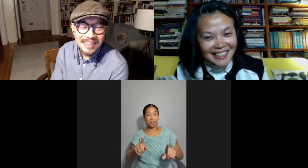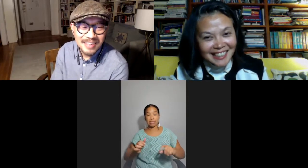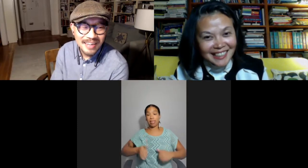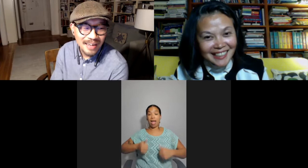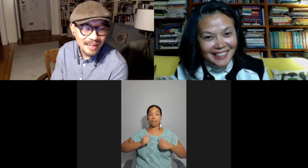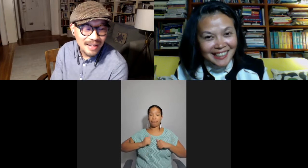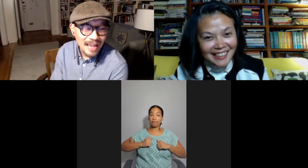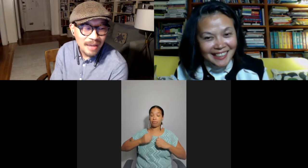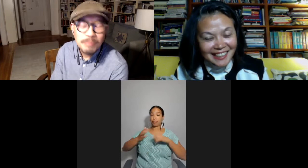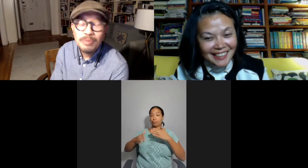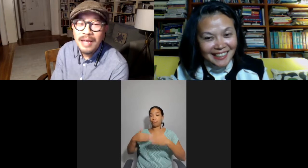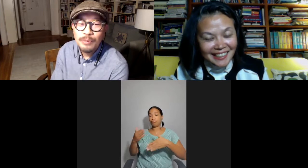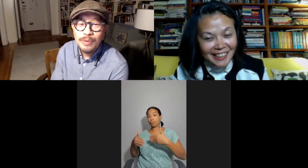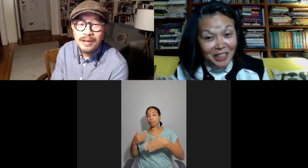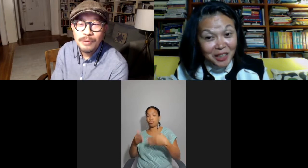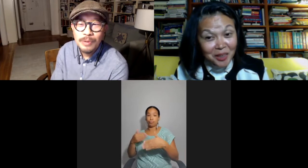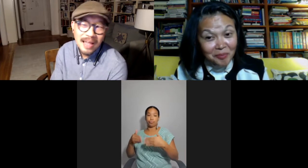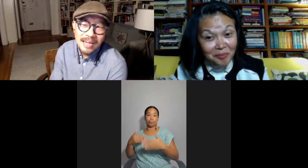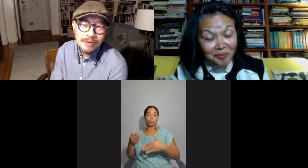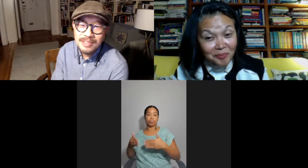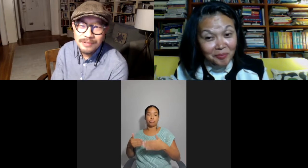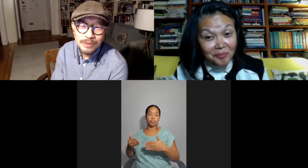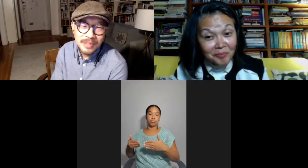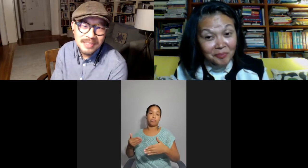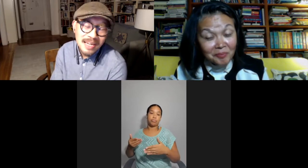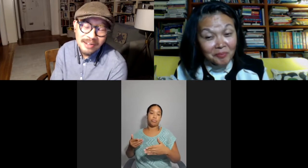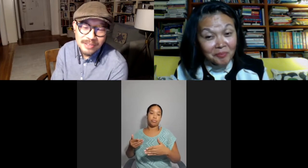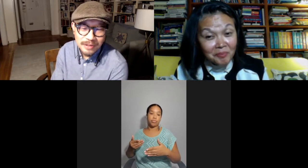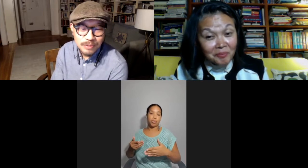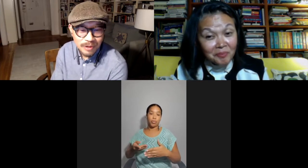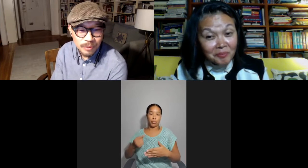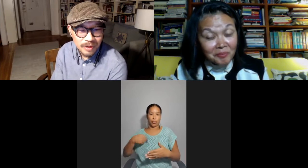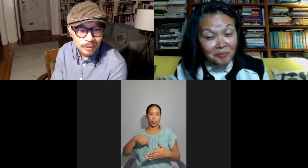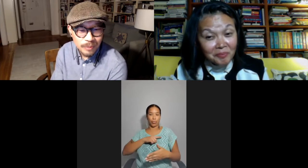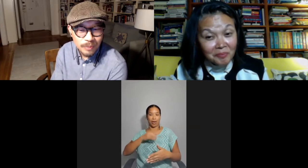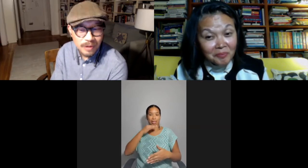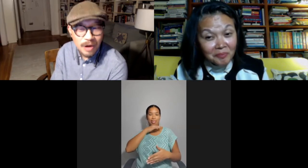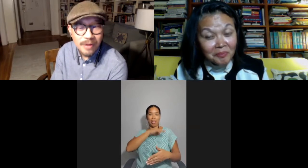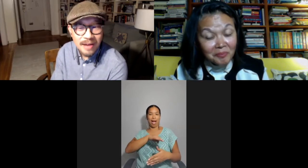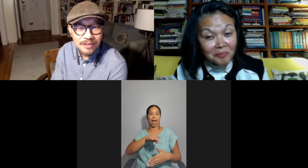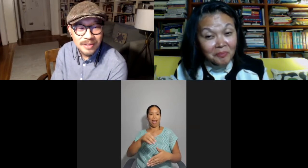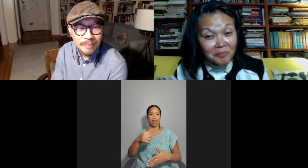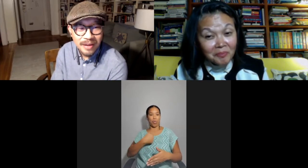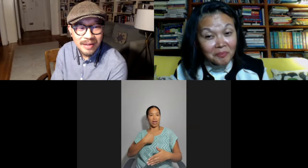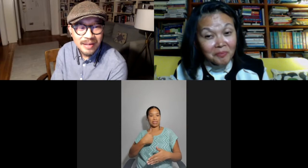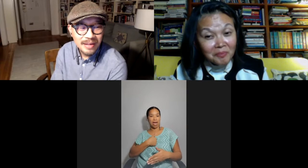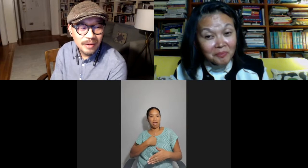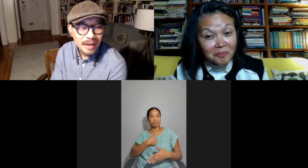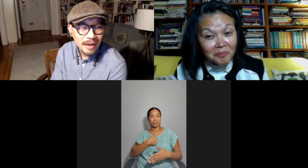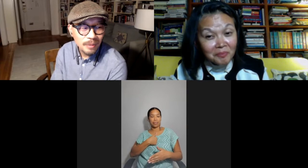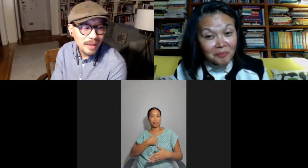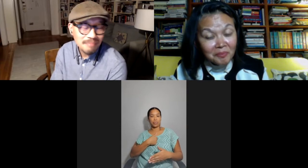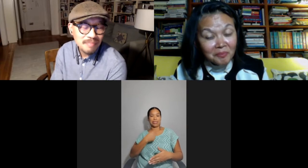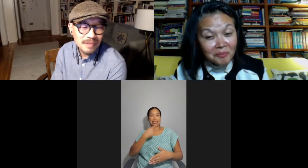and we lie to ourselves, or we tell ourselves we're going after something